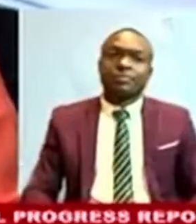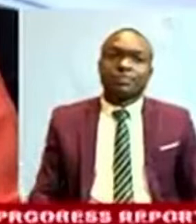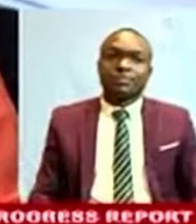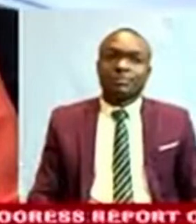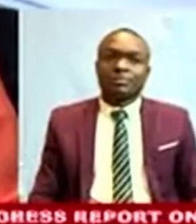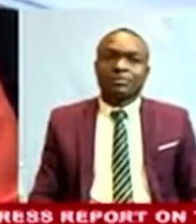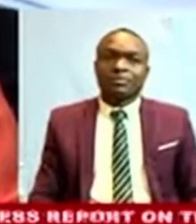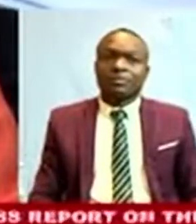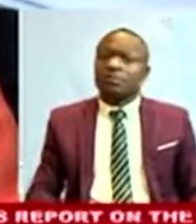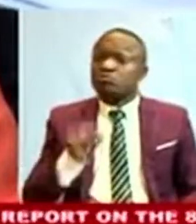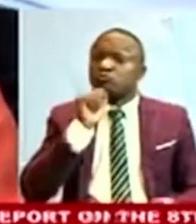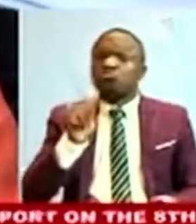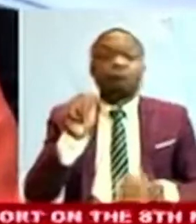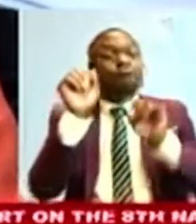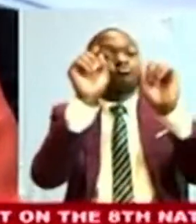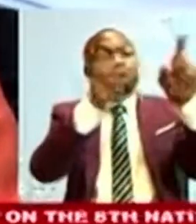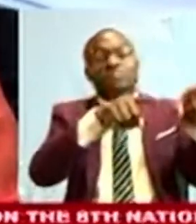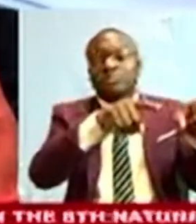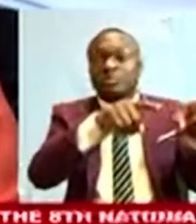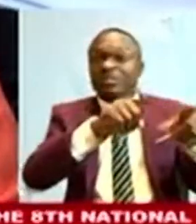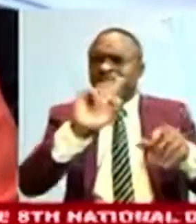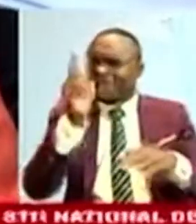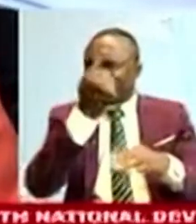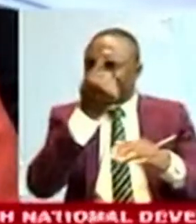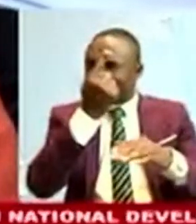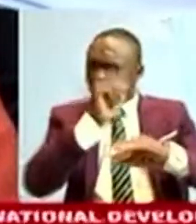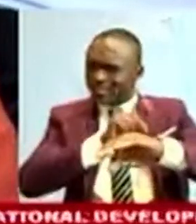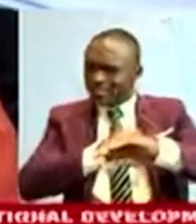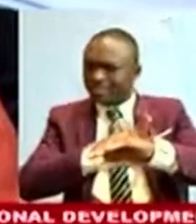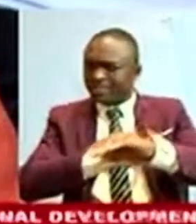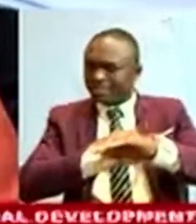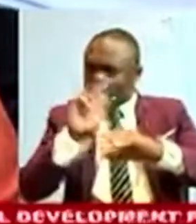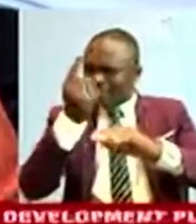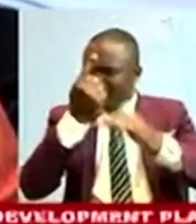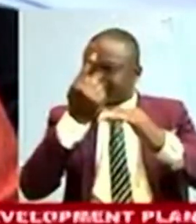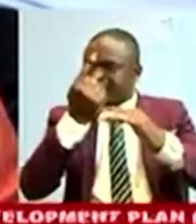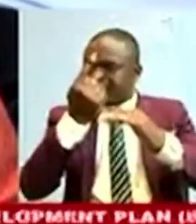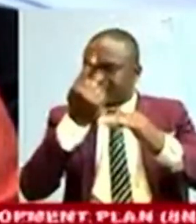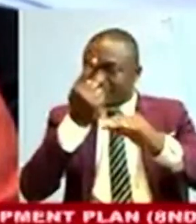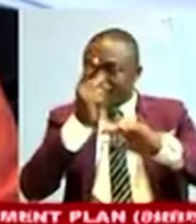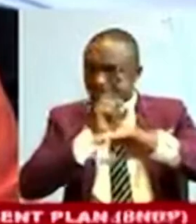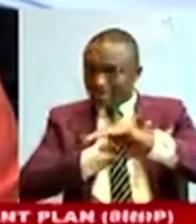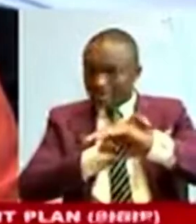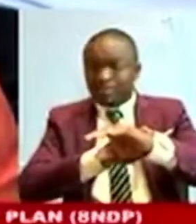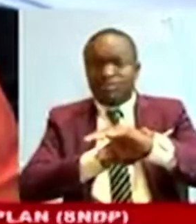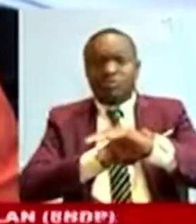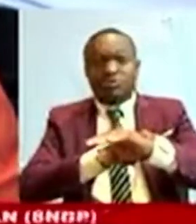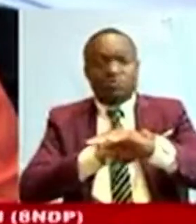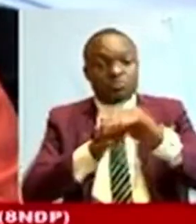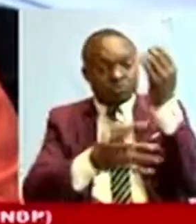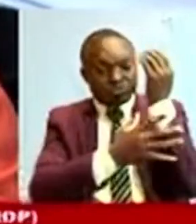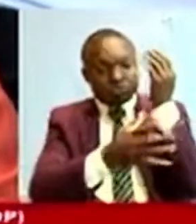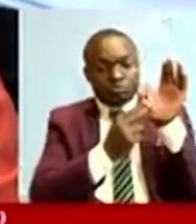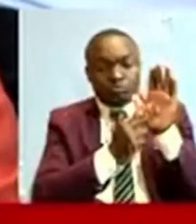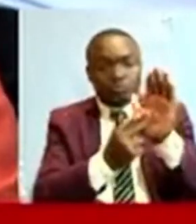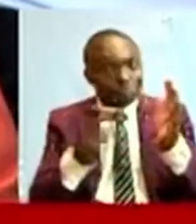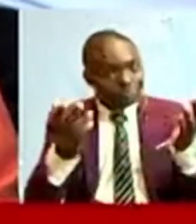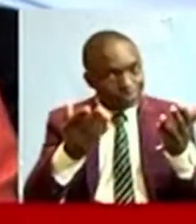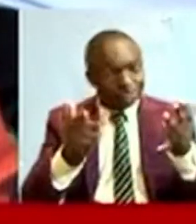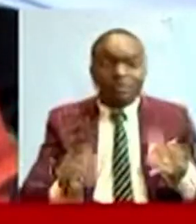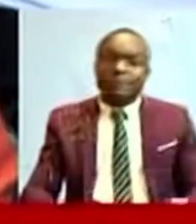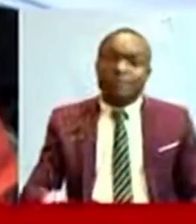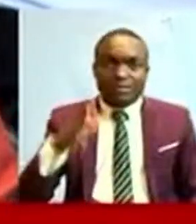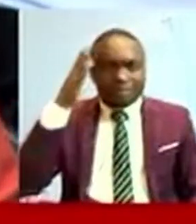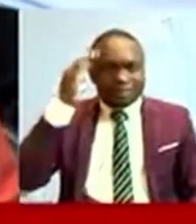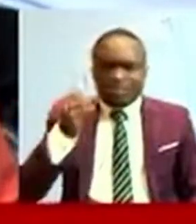so they don't come during their first trimester, because during their first trimester, the pregnancy is not showing. So this is the reason that we are seeing a very